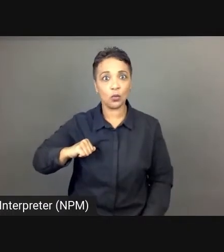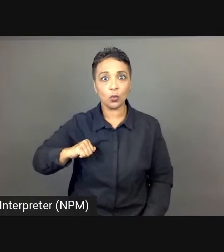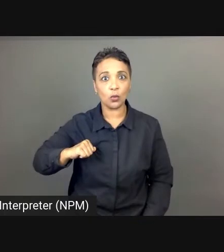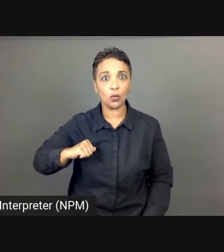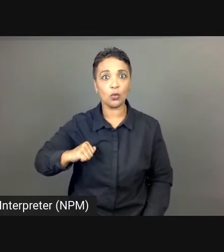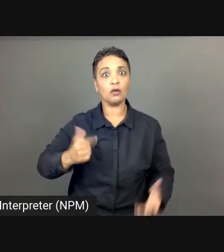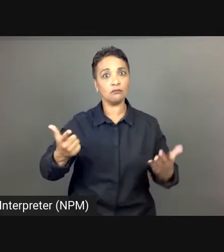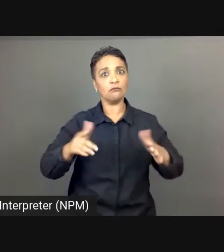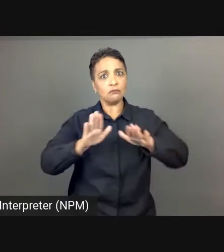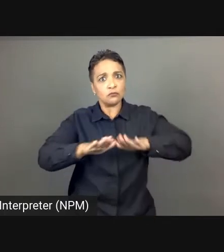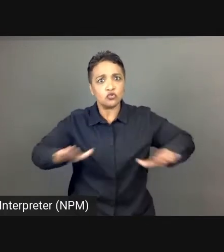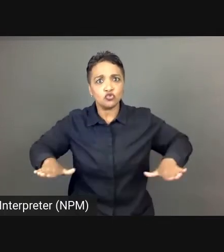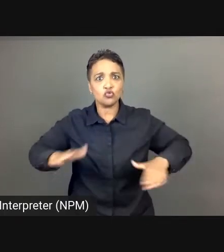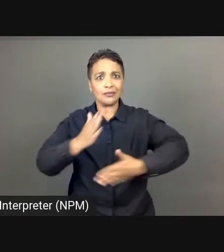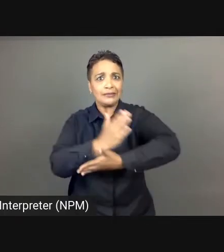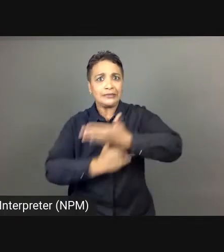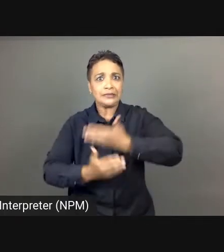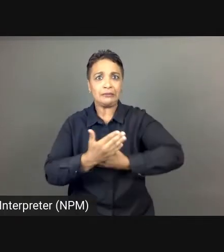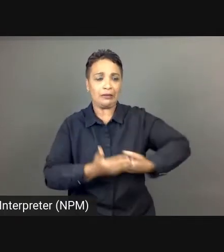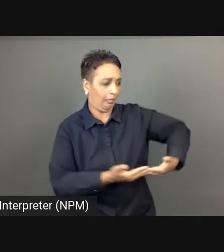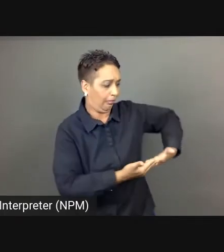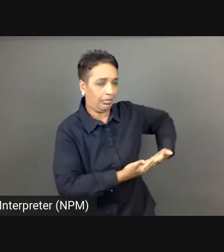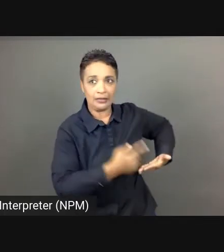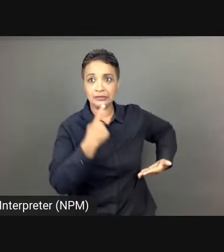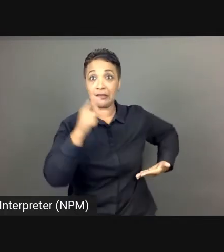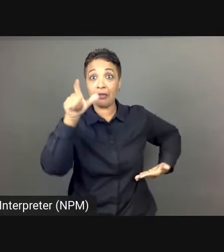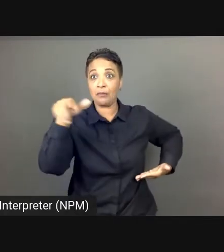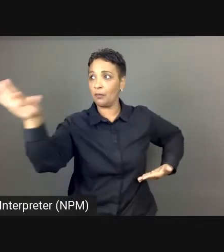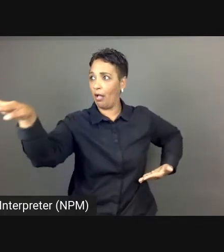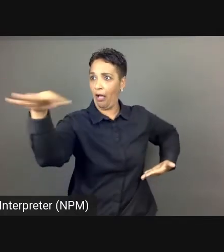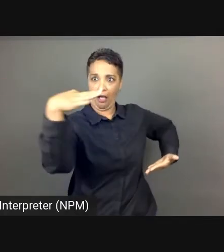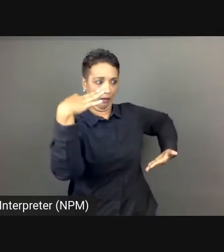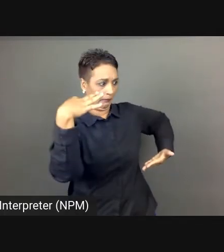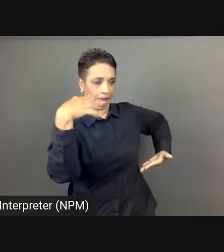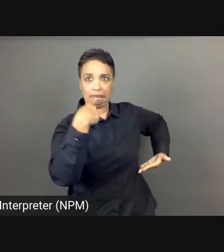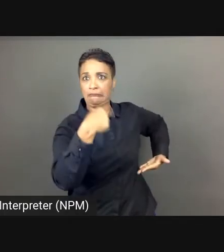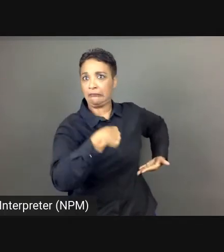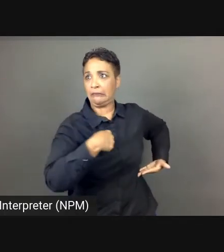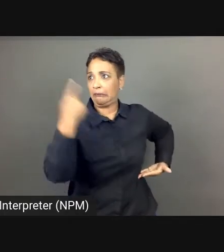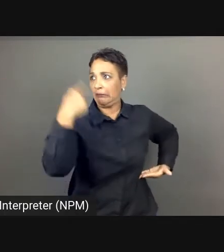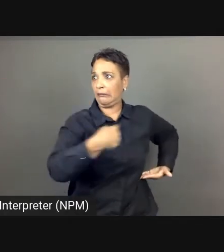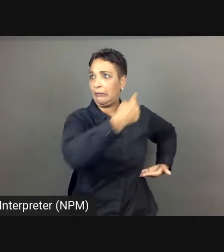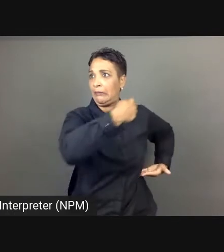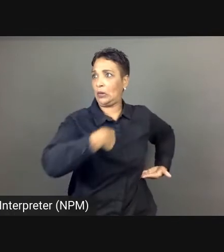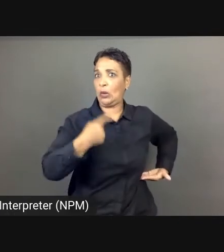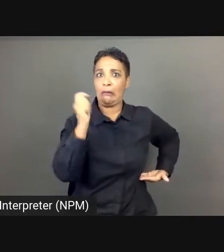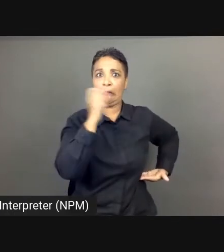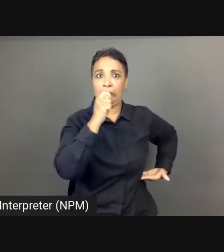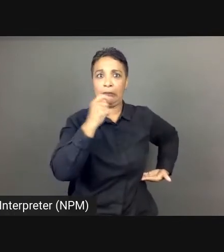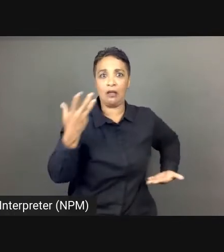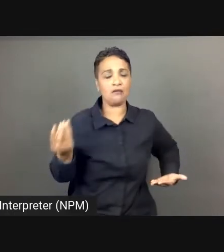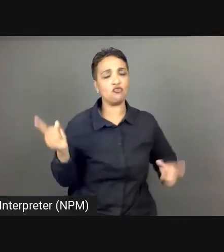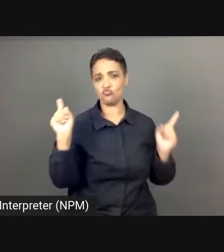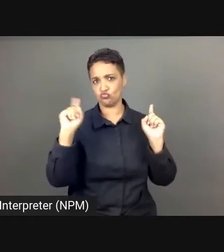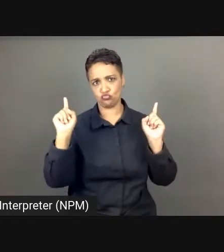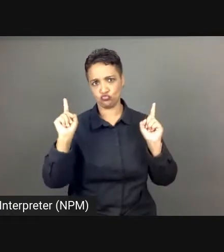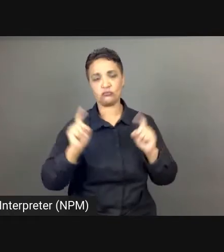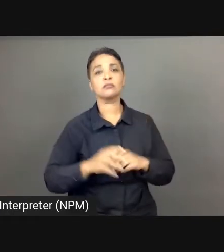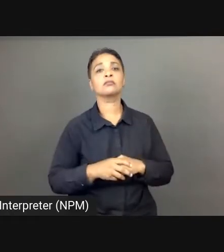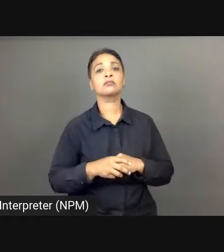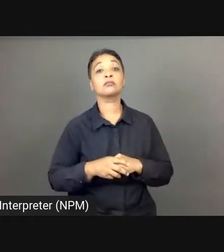kids for fear of kind of retribution that maybe there's something wrong that they did. Then we begin to see